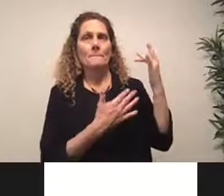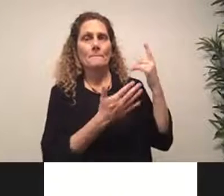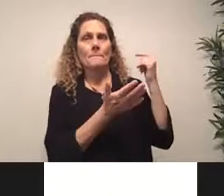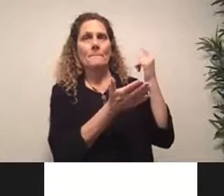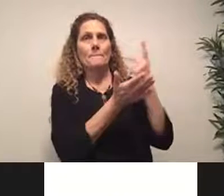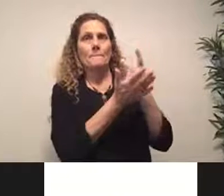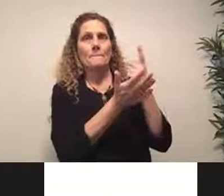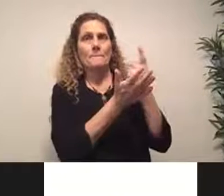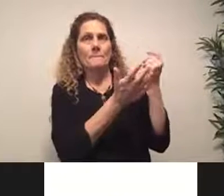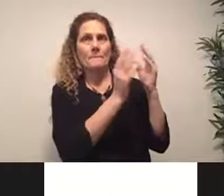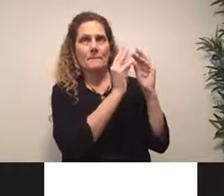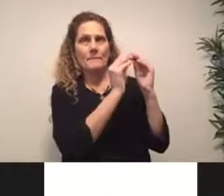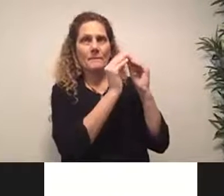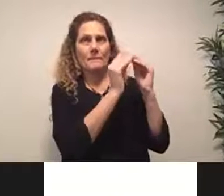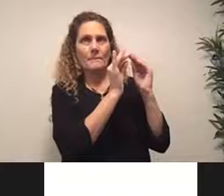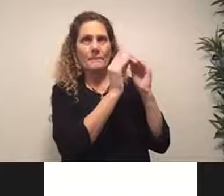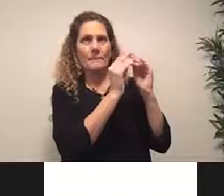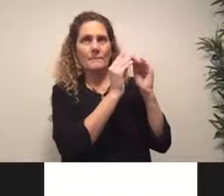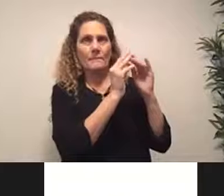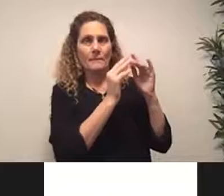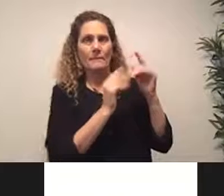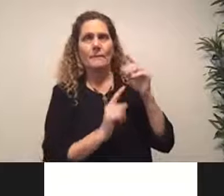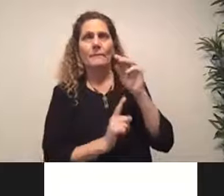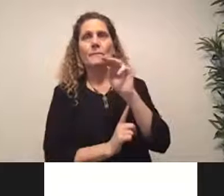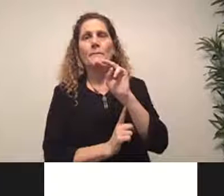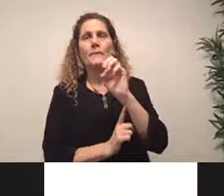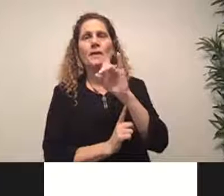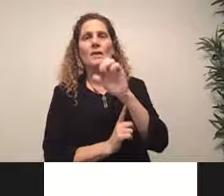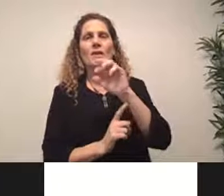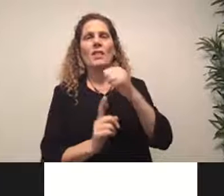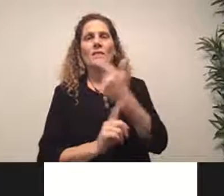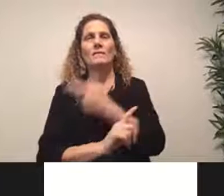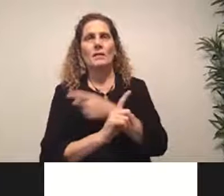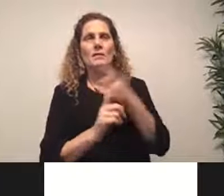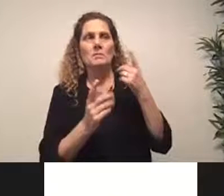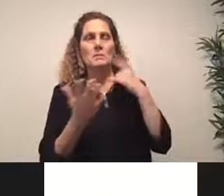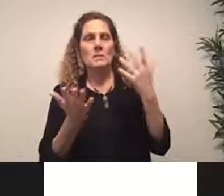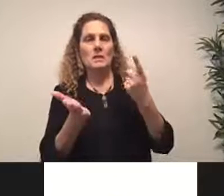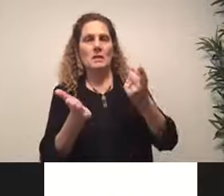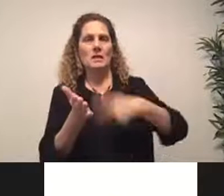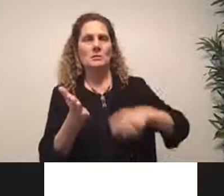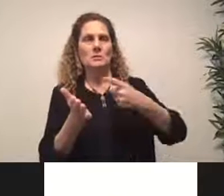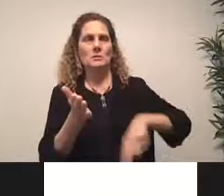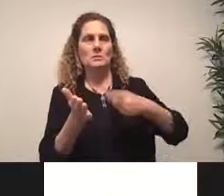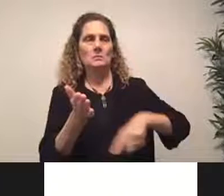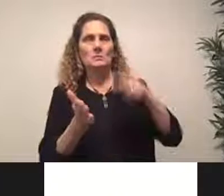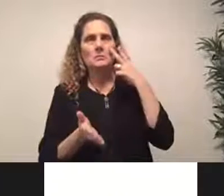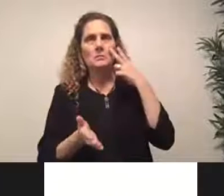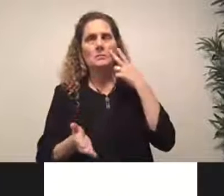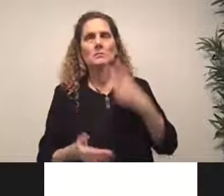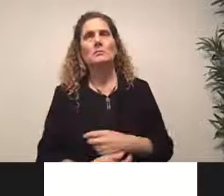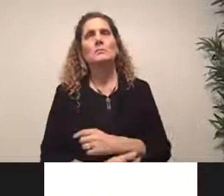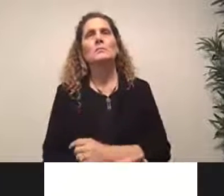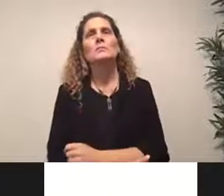Again, healthcare settings administering the vaccinations are following the guidance issued by the state, which is following the guidance issued